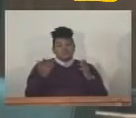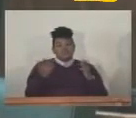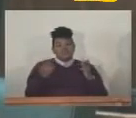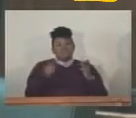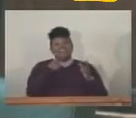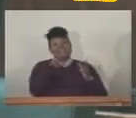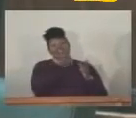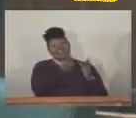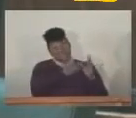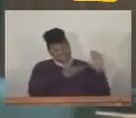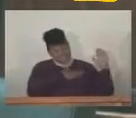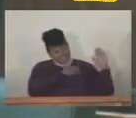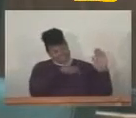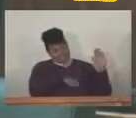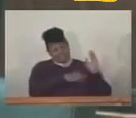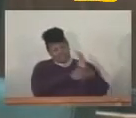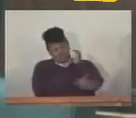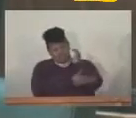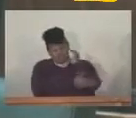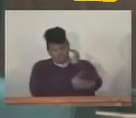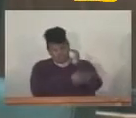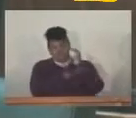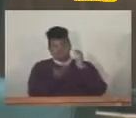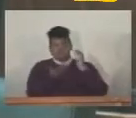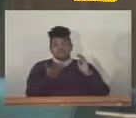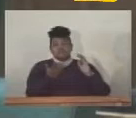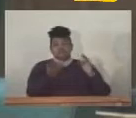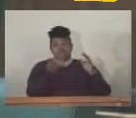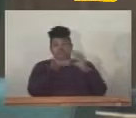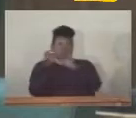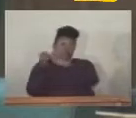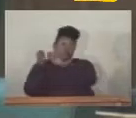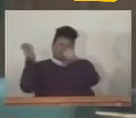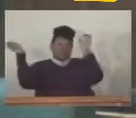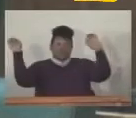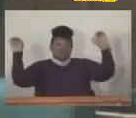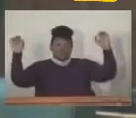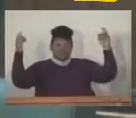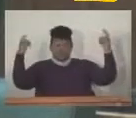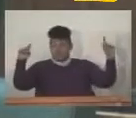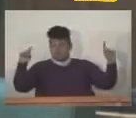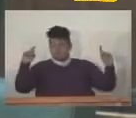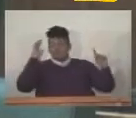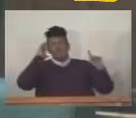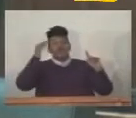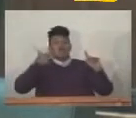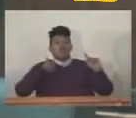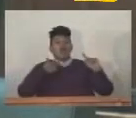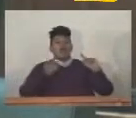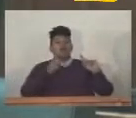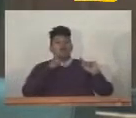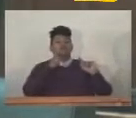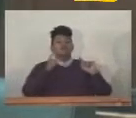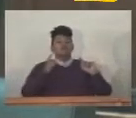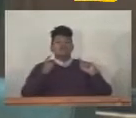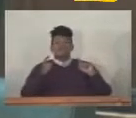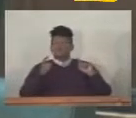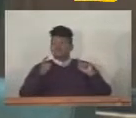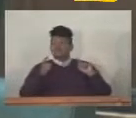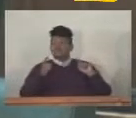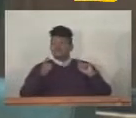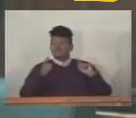the citizens of this country that along with the state of emergency will be a complement